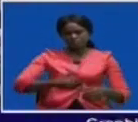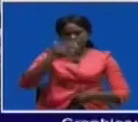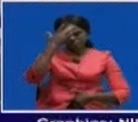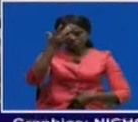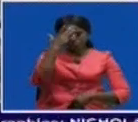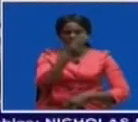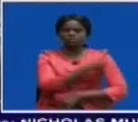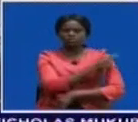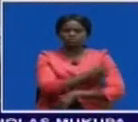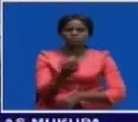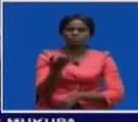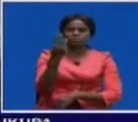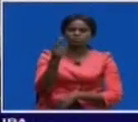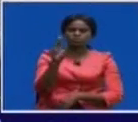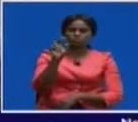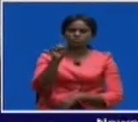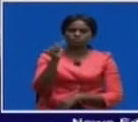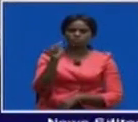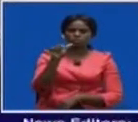Hospital.